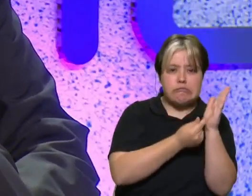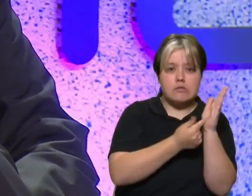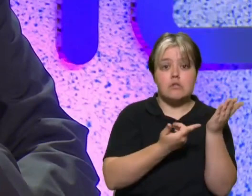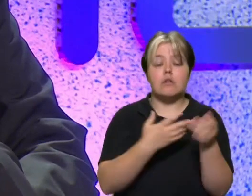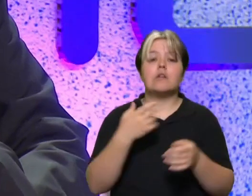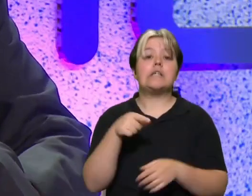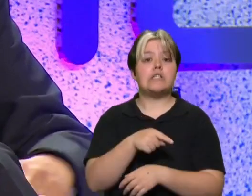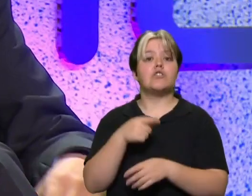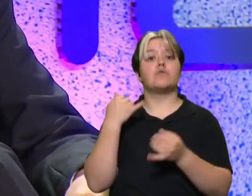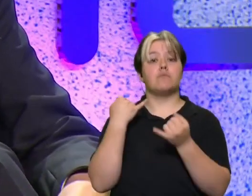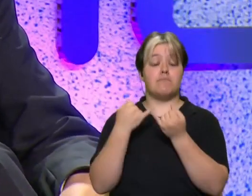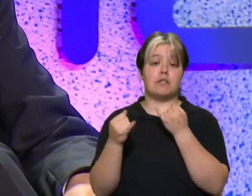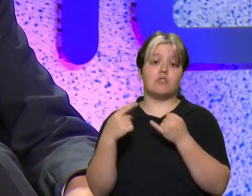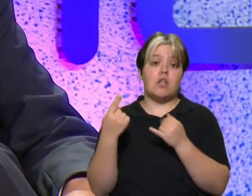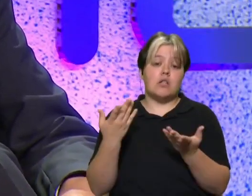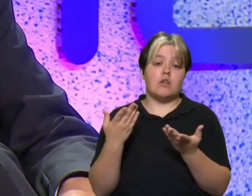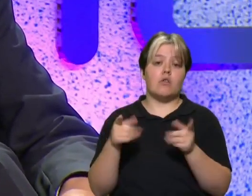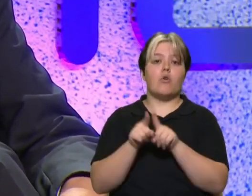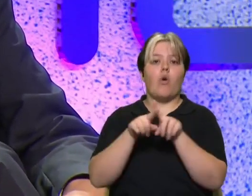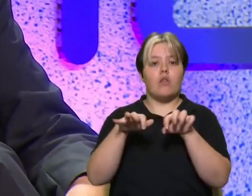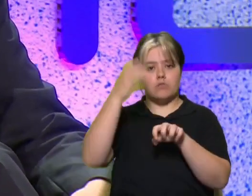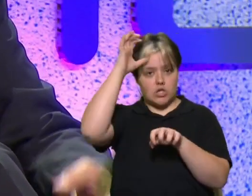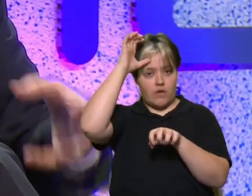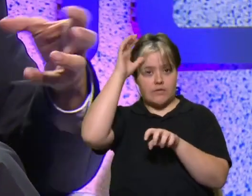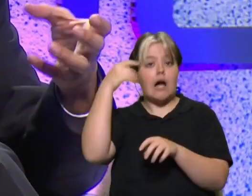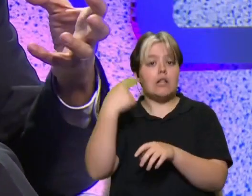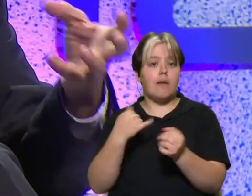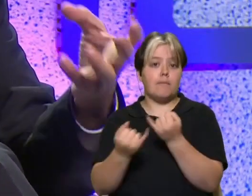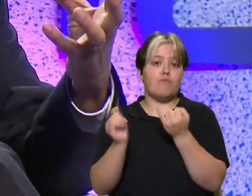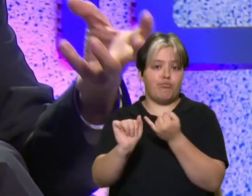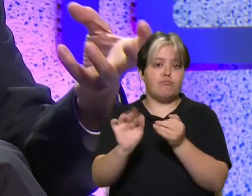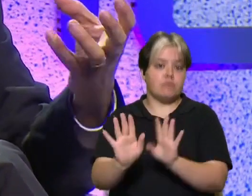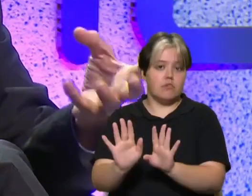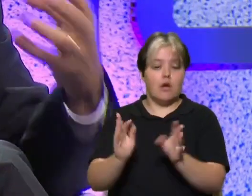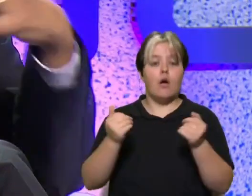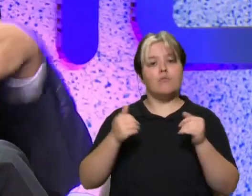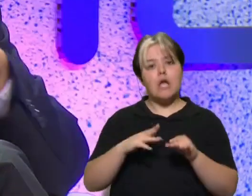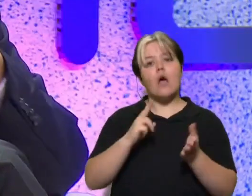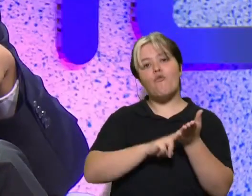Well, this brings dangerous as AI.